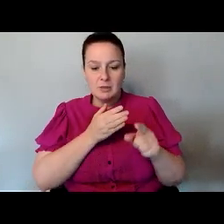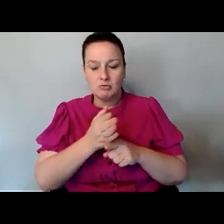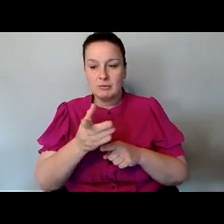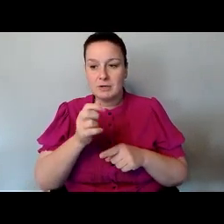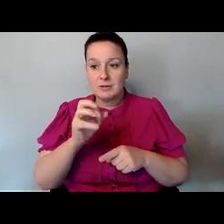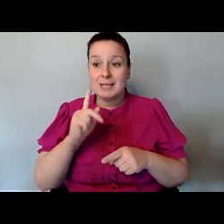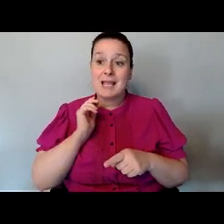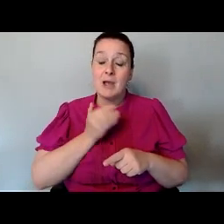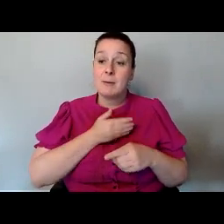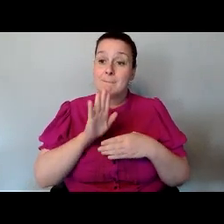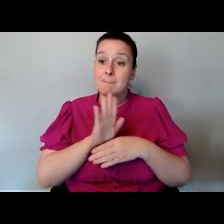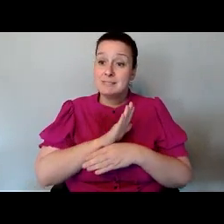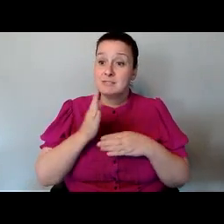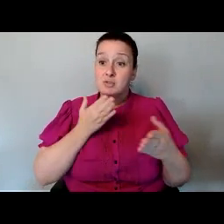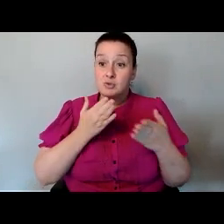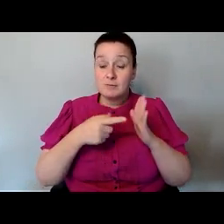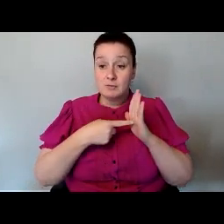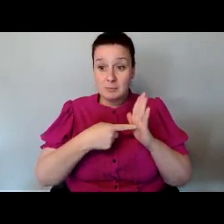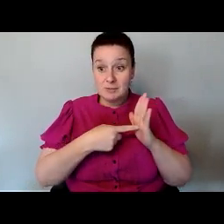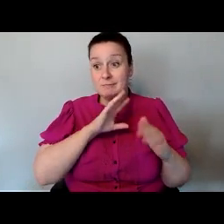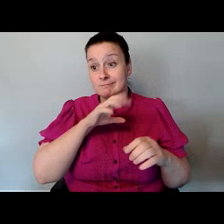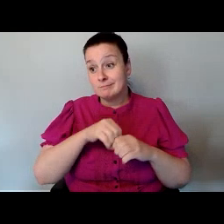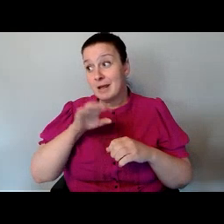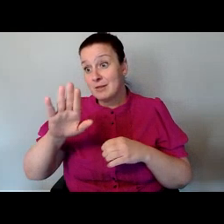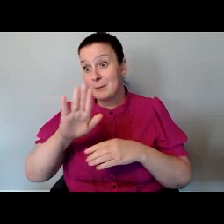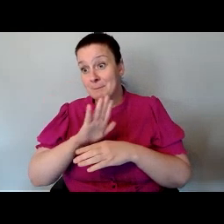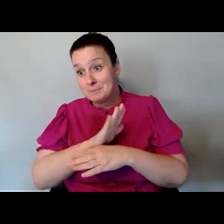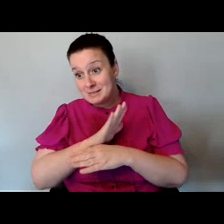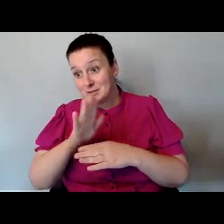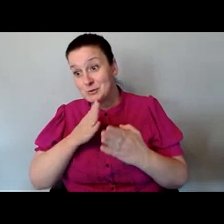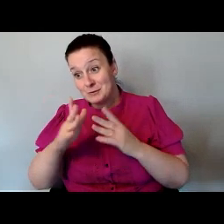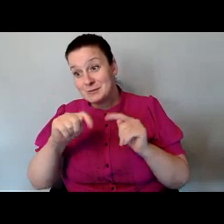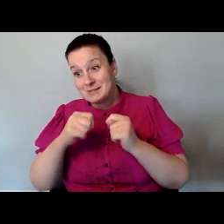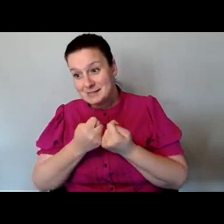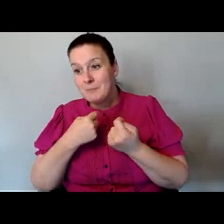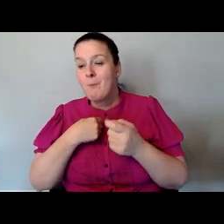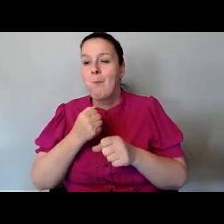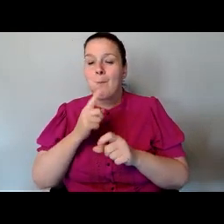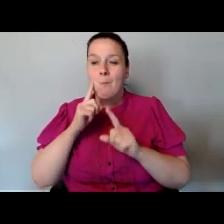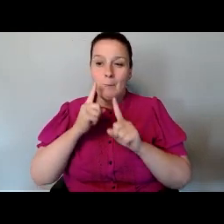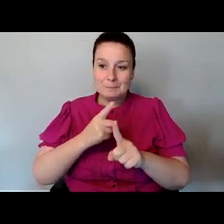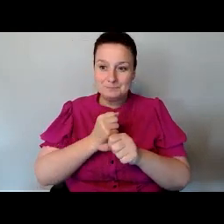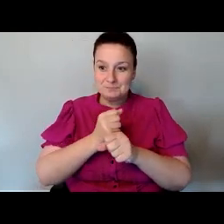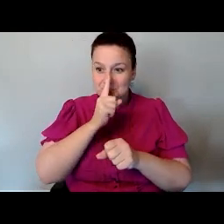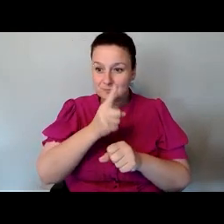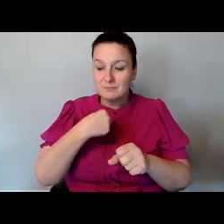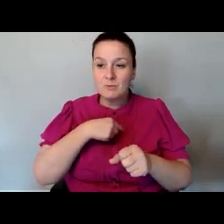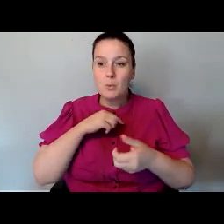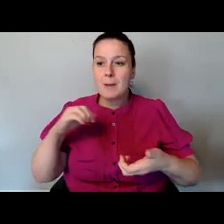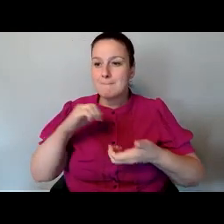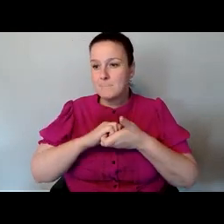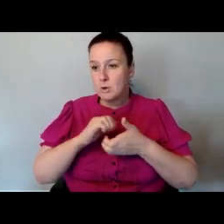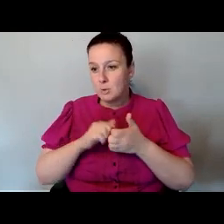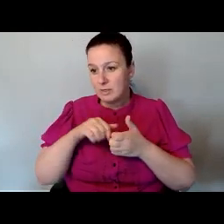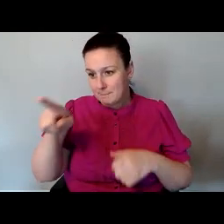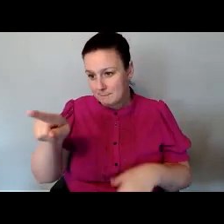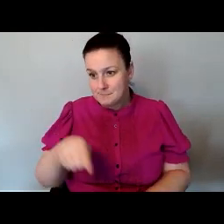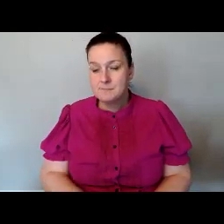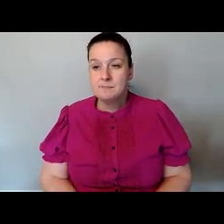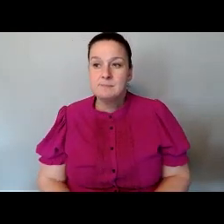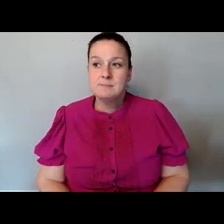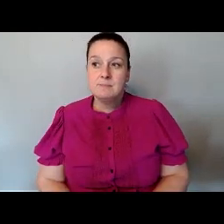representatives are part of their business services teams, and we really want to make sure that we are partnering with them. And so